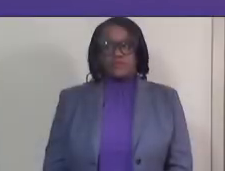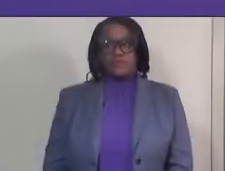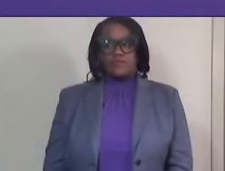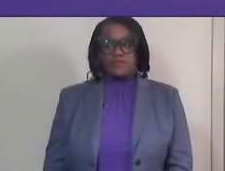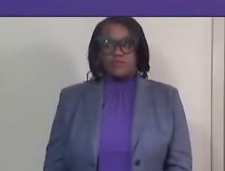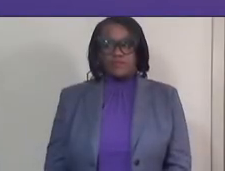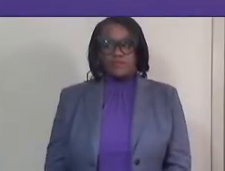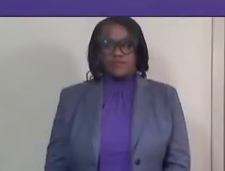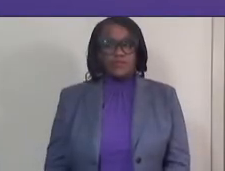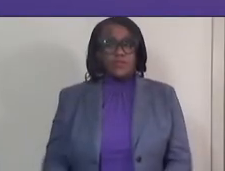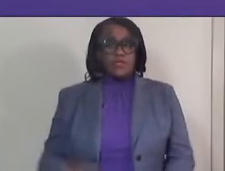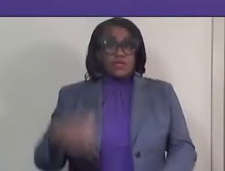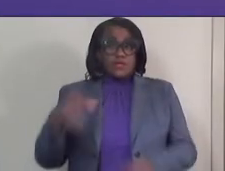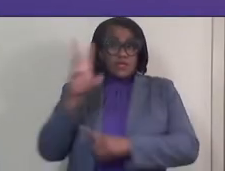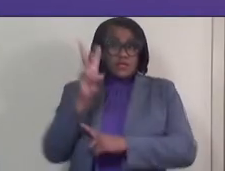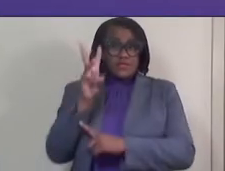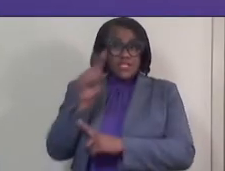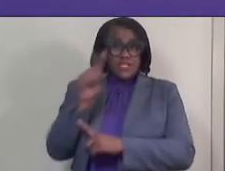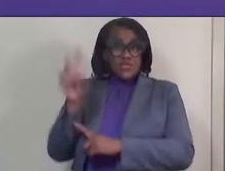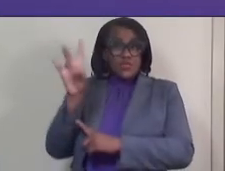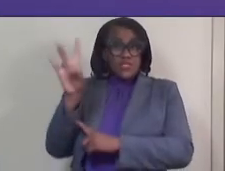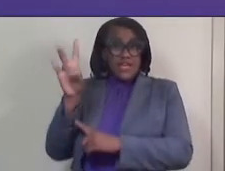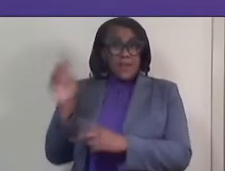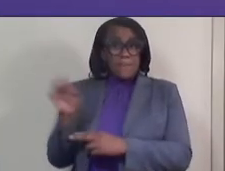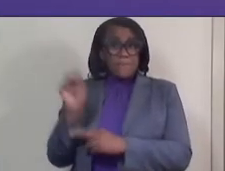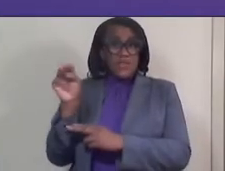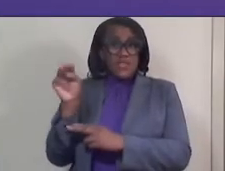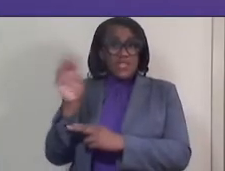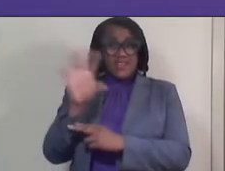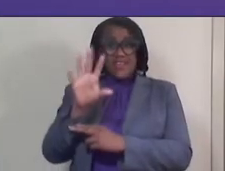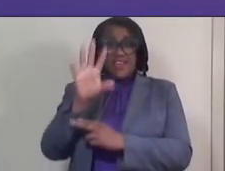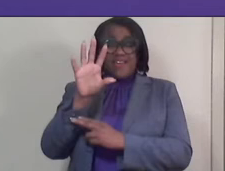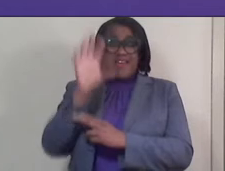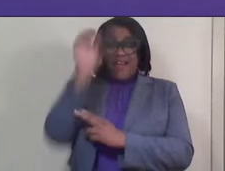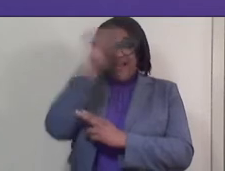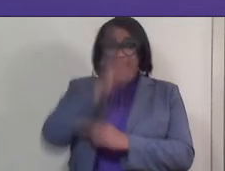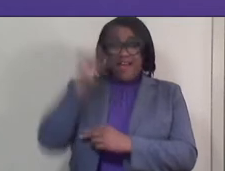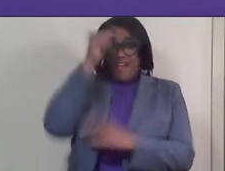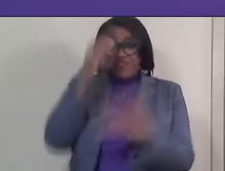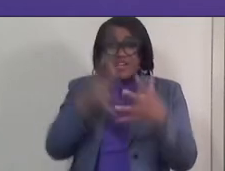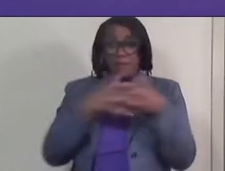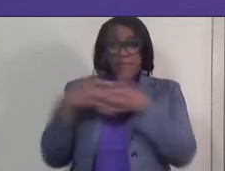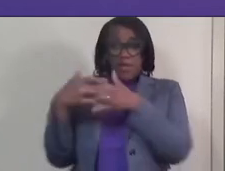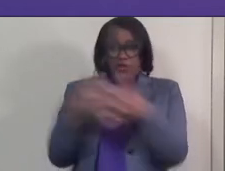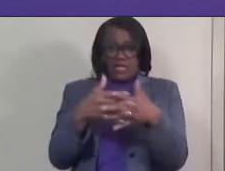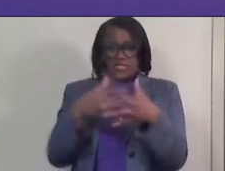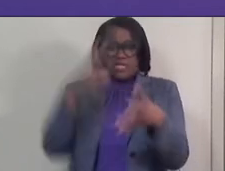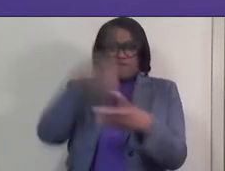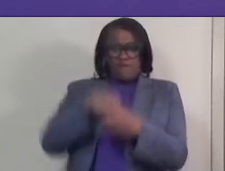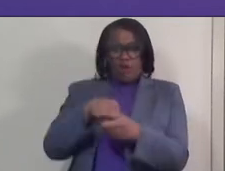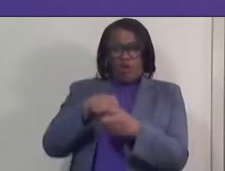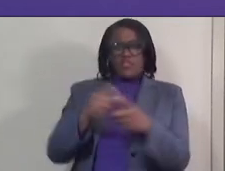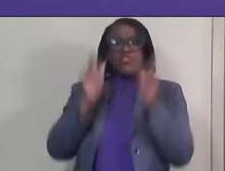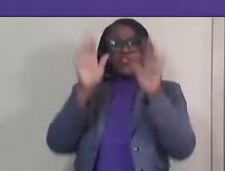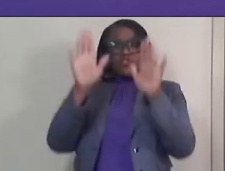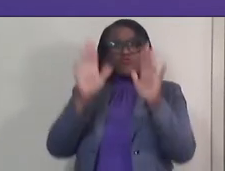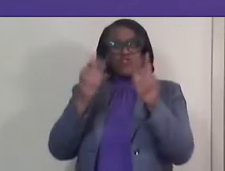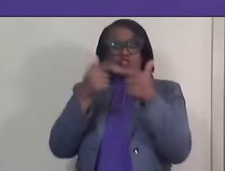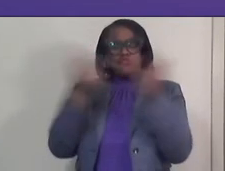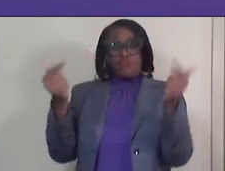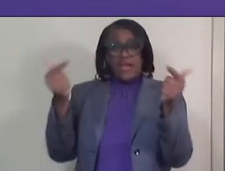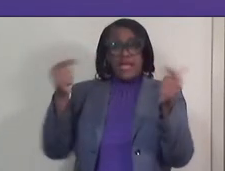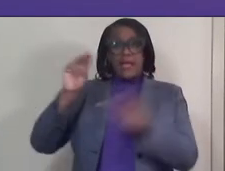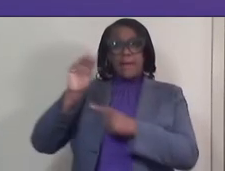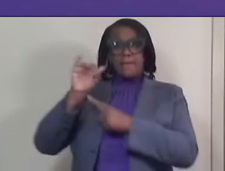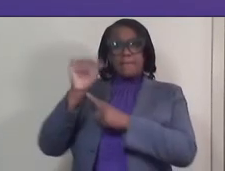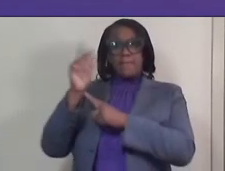Some 6 to 7 million African Americans participated in the Great Migration. Black folks who came up north to Swarthmore